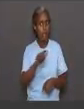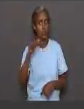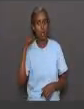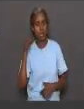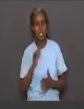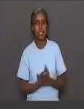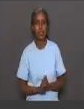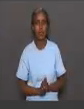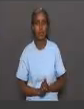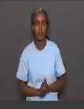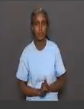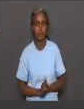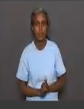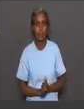another.